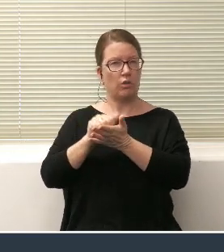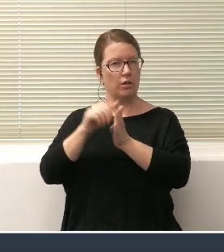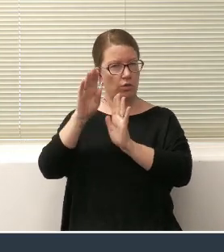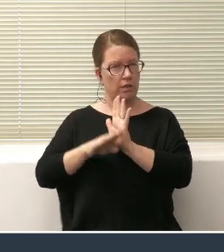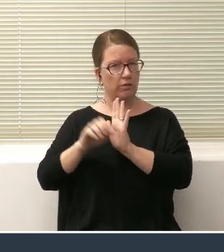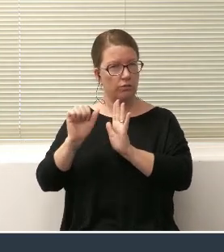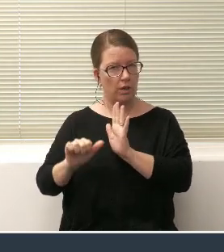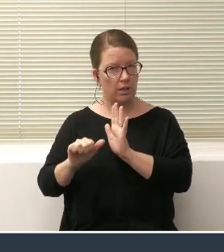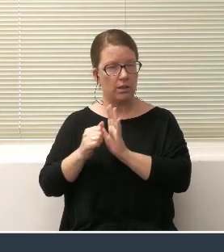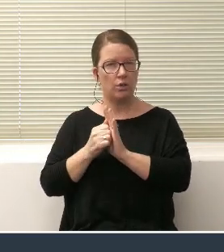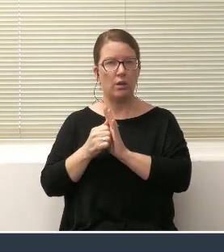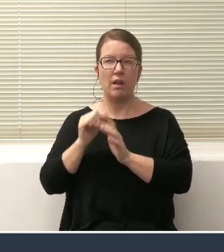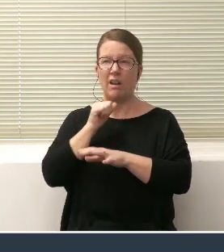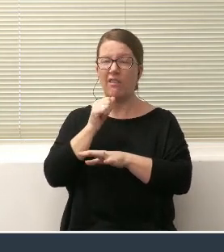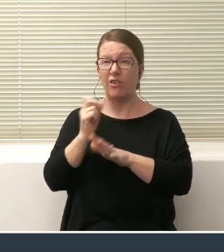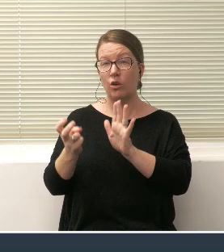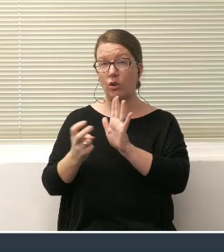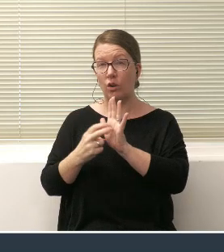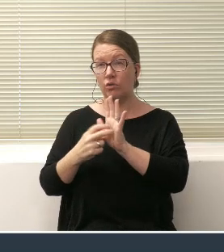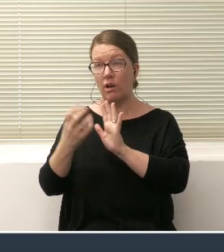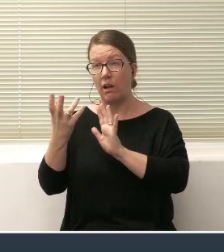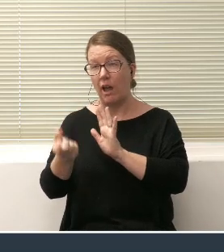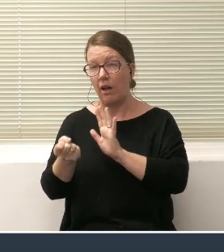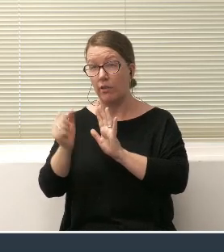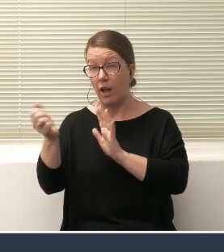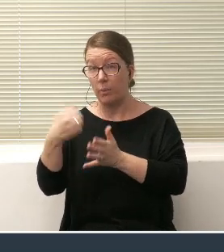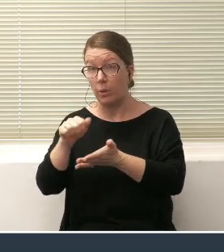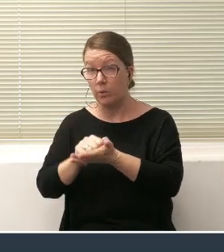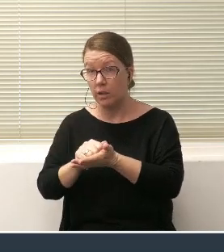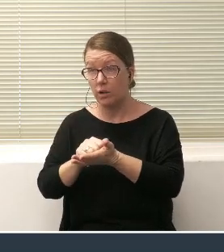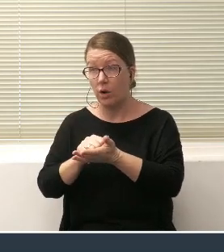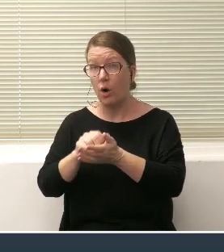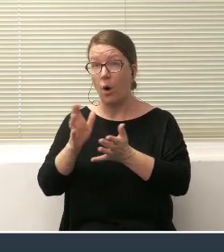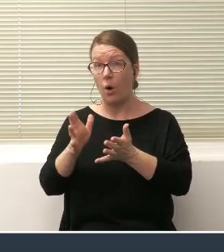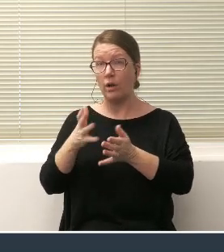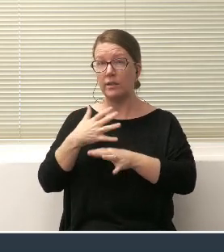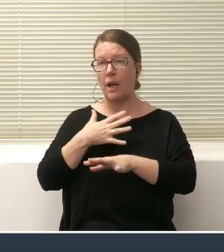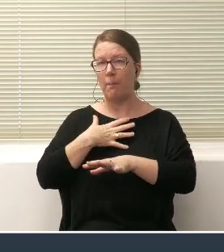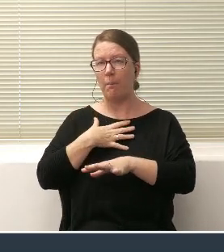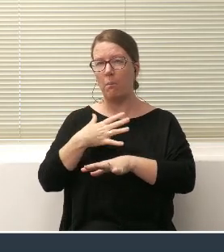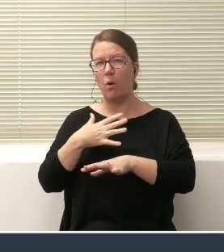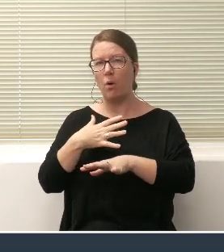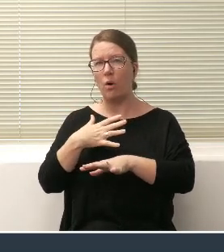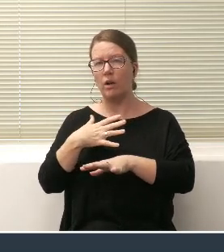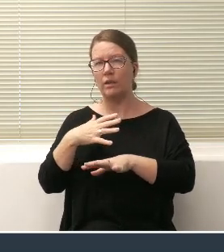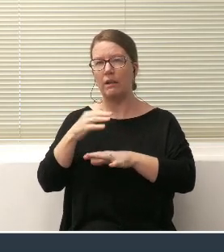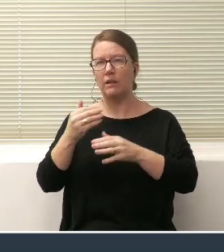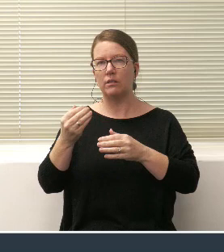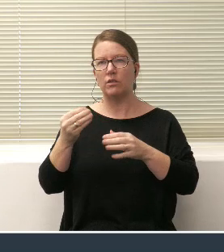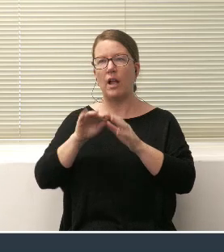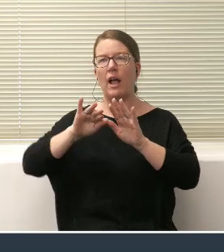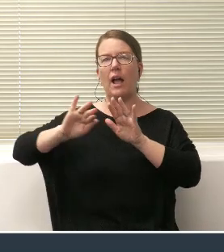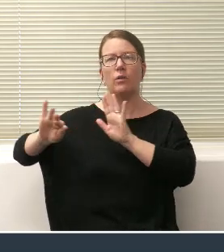contract that may be entered into. So, or is that starting to get too prescriptive? Should that be sitting outside